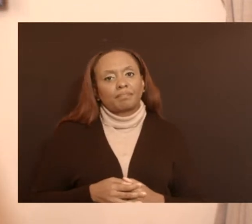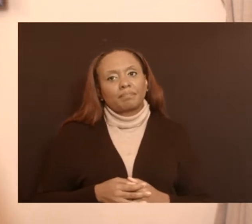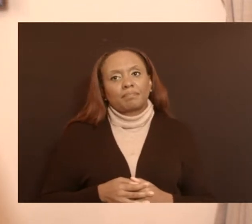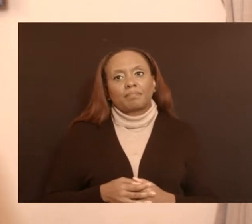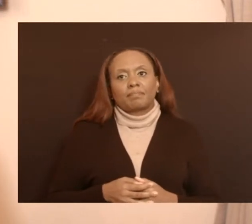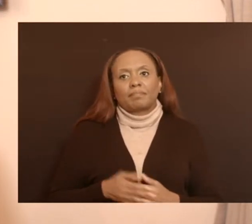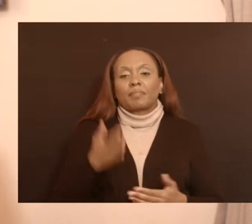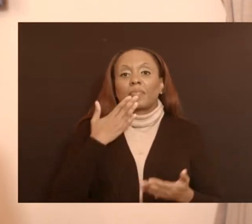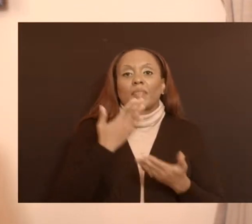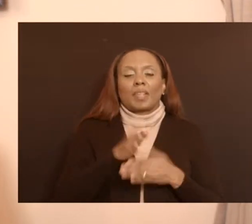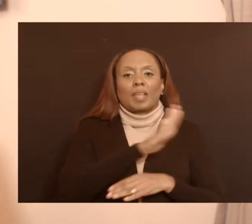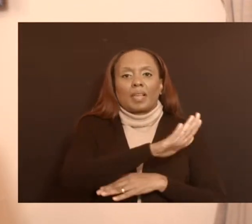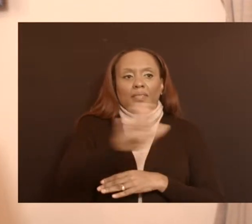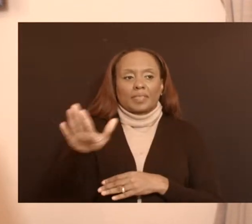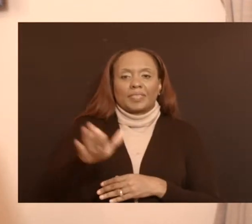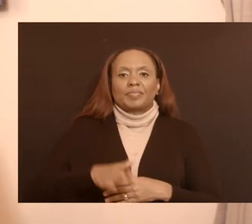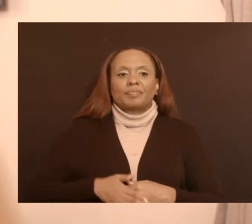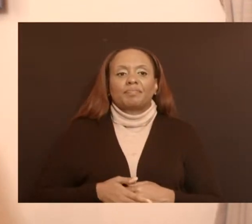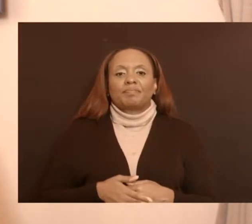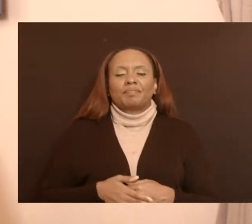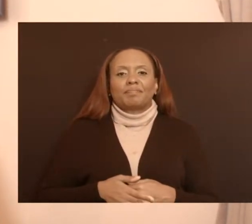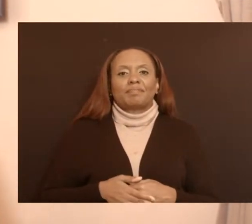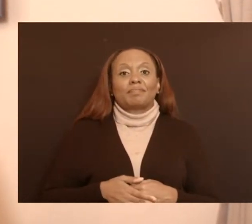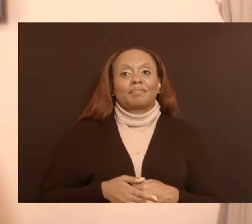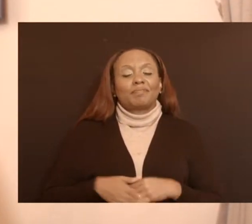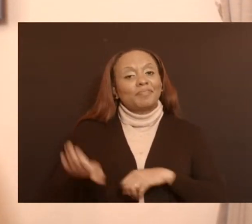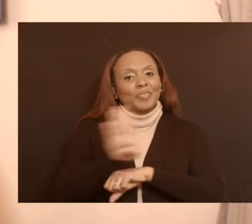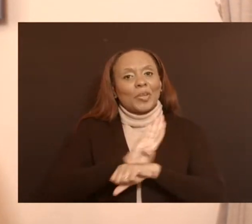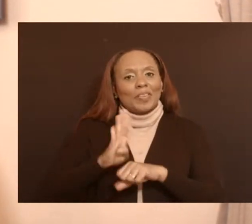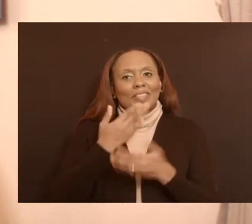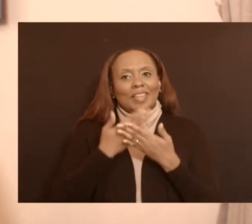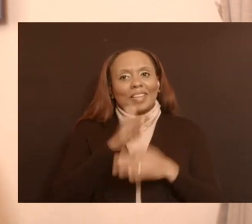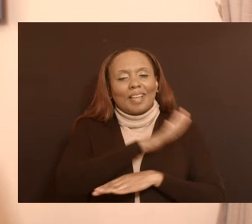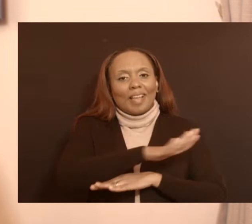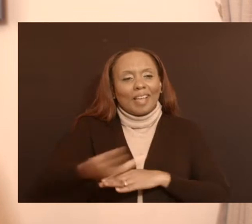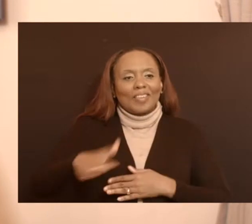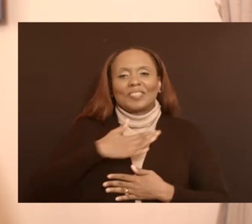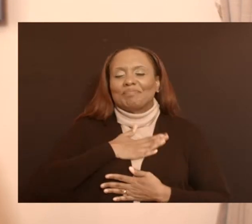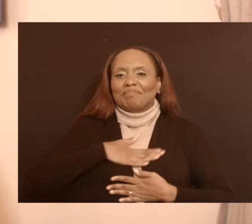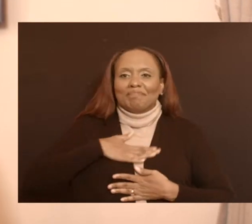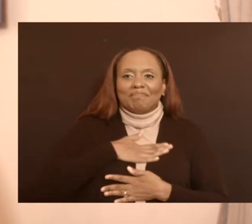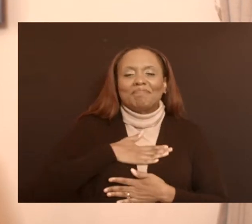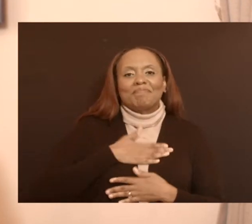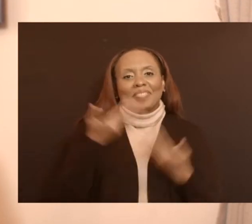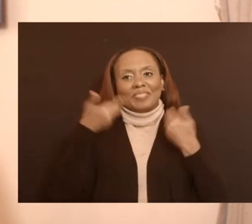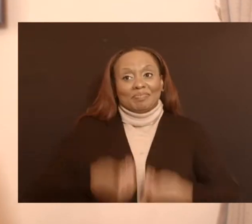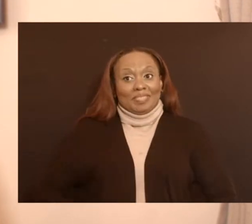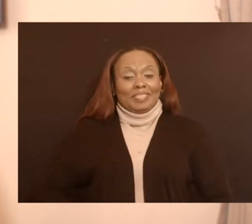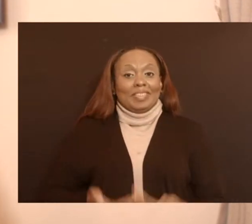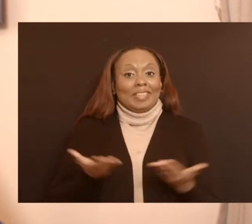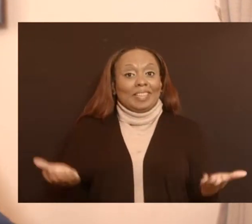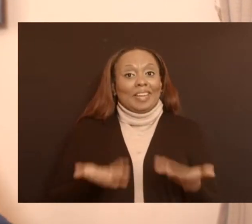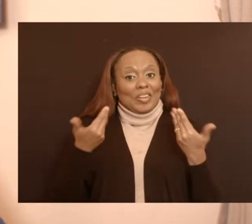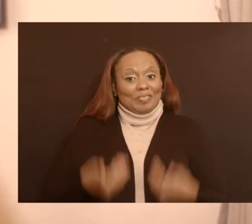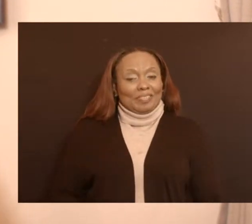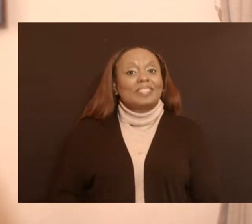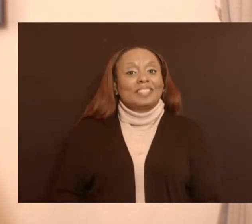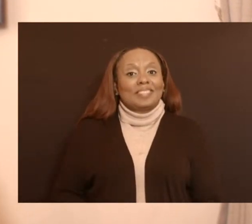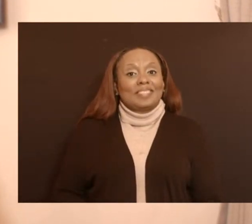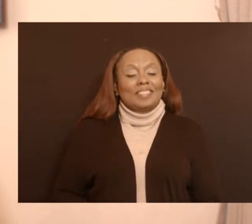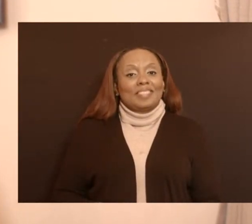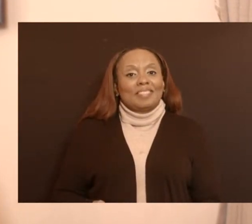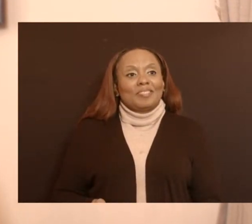Hi, good afternoon, Barbados. It is a pleasure for me to be here this evening to talk a little bit about